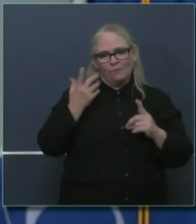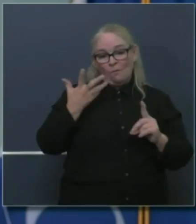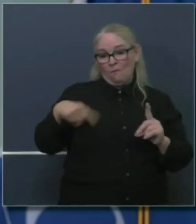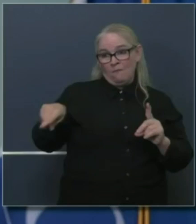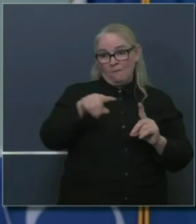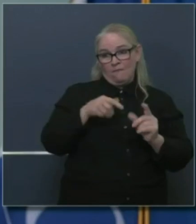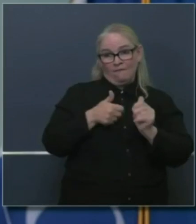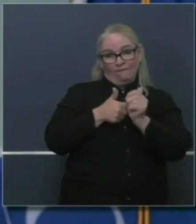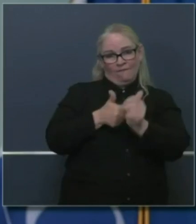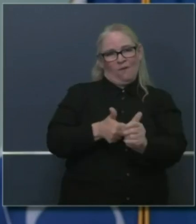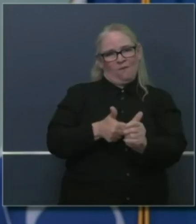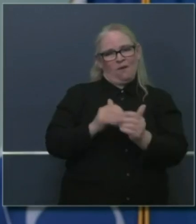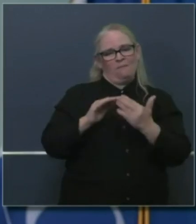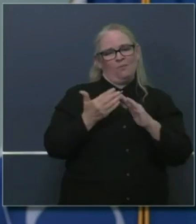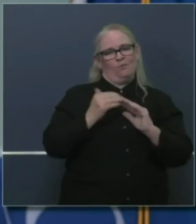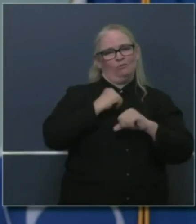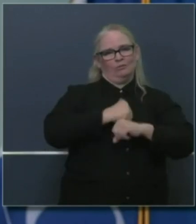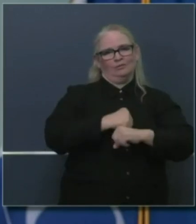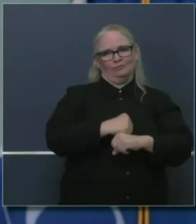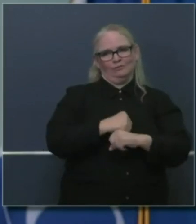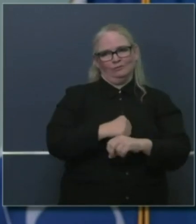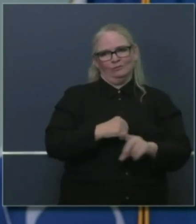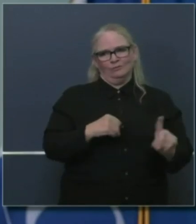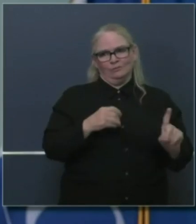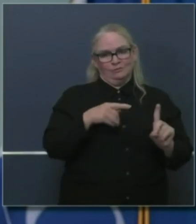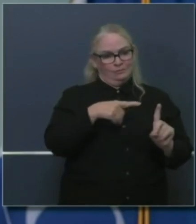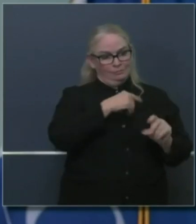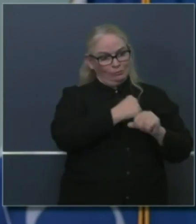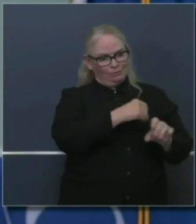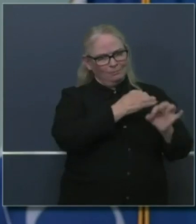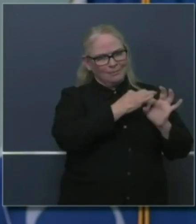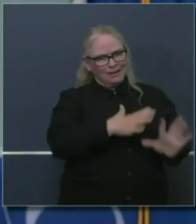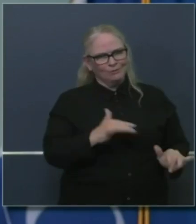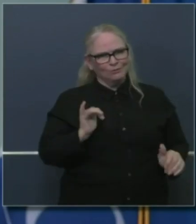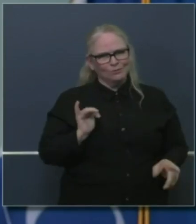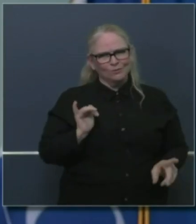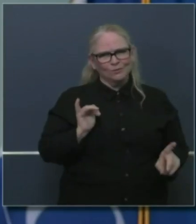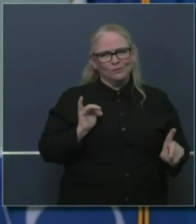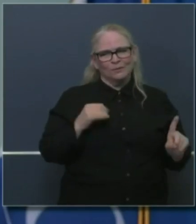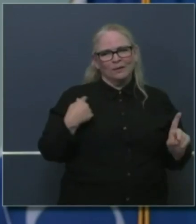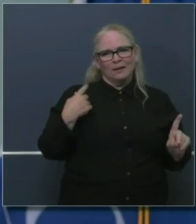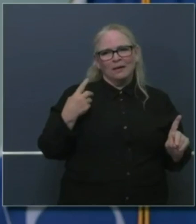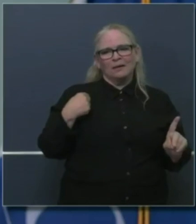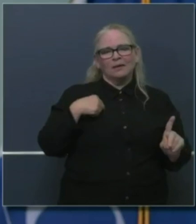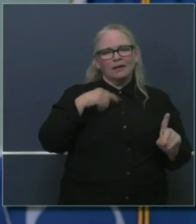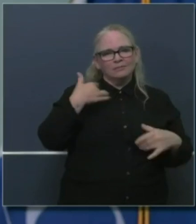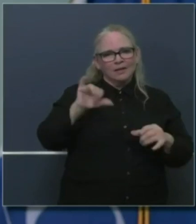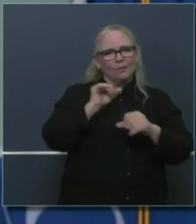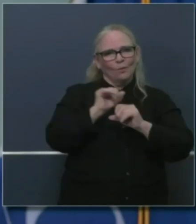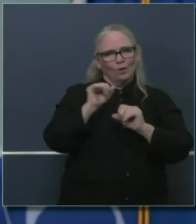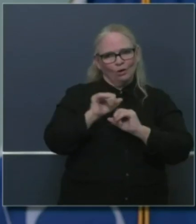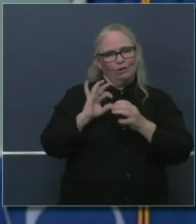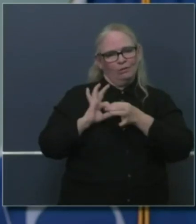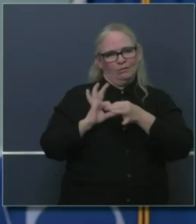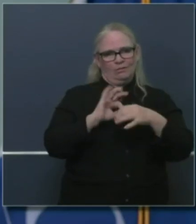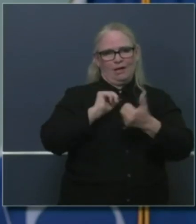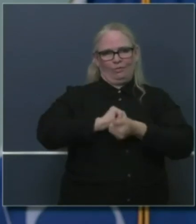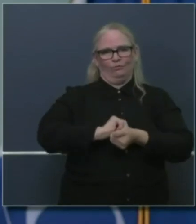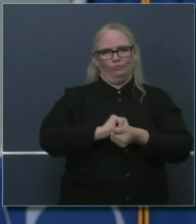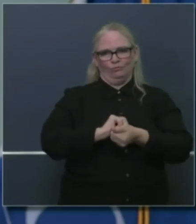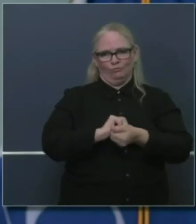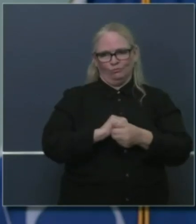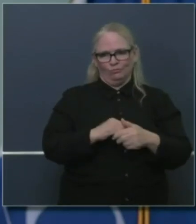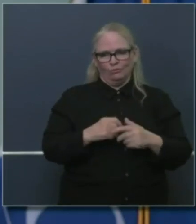are identified and where they practice and play. But we are working collaboratively and cooperatively across the spectrum, and that